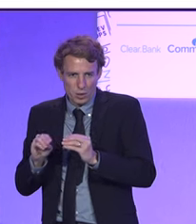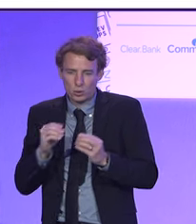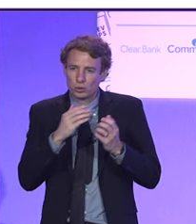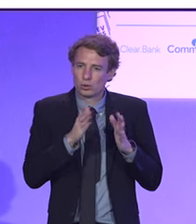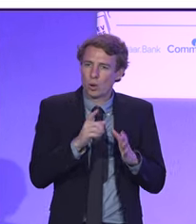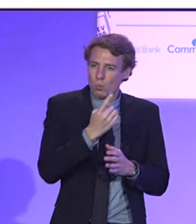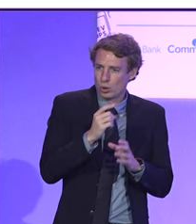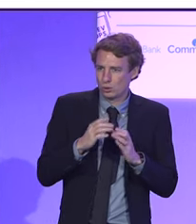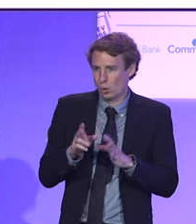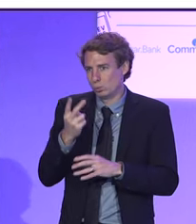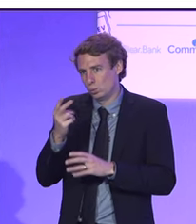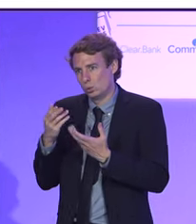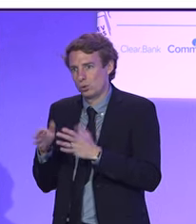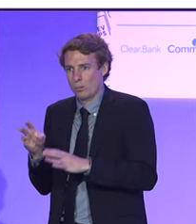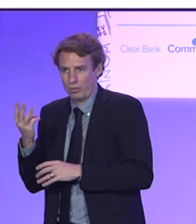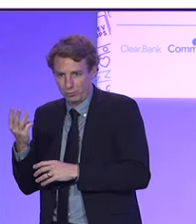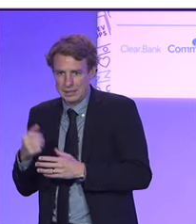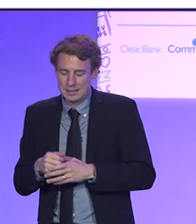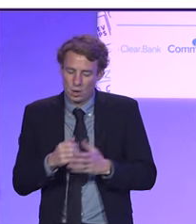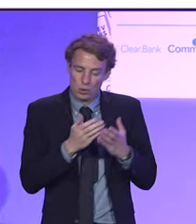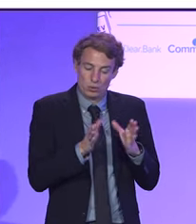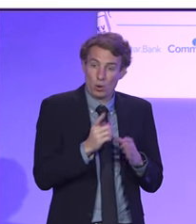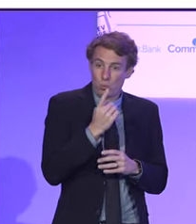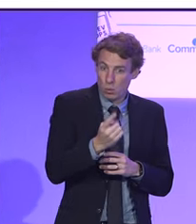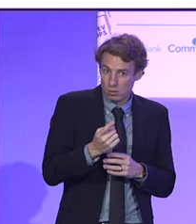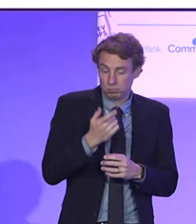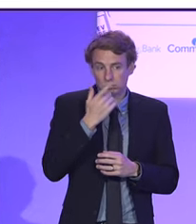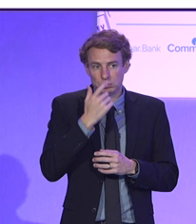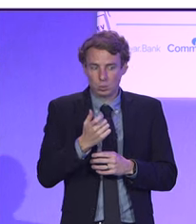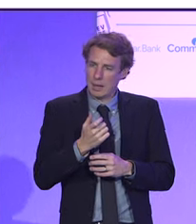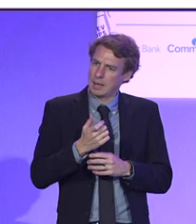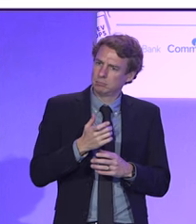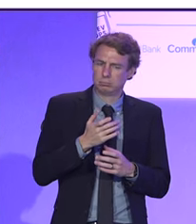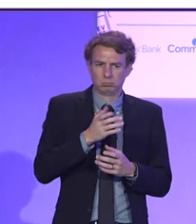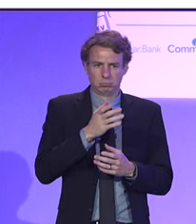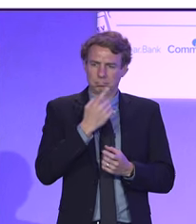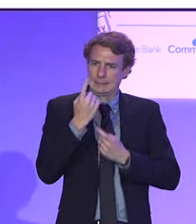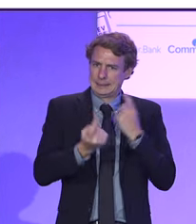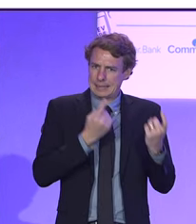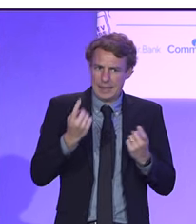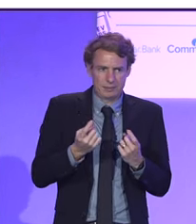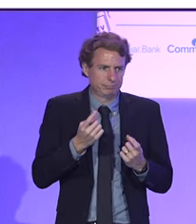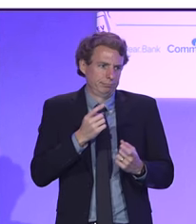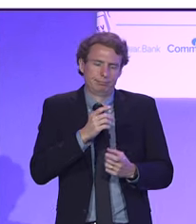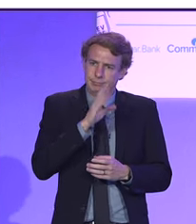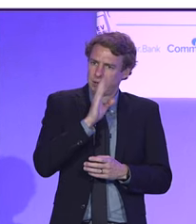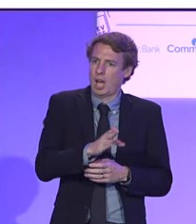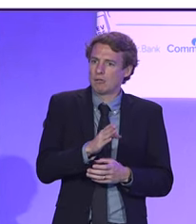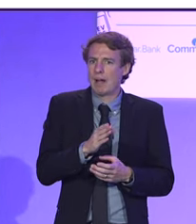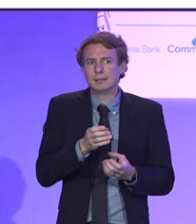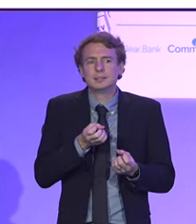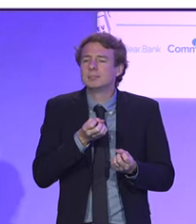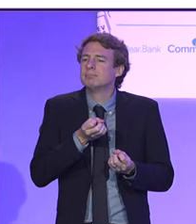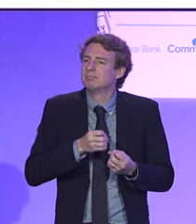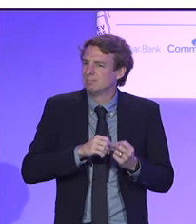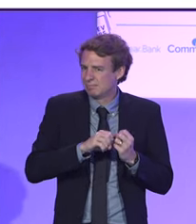scope 2, and scope 3. The scope 1 are those that are directly emitted by your line of business. The second one